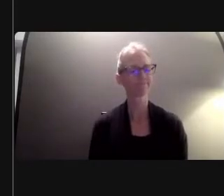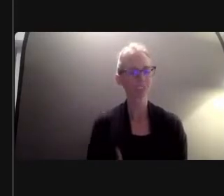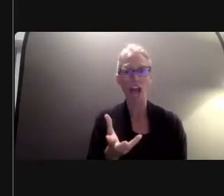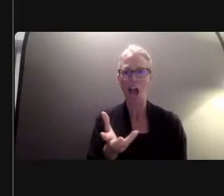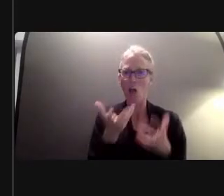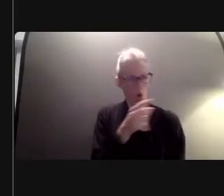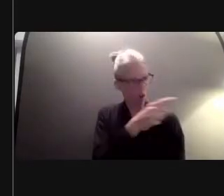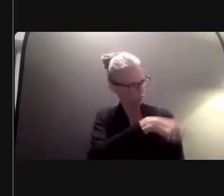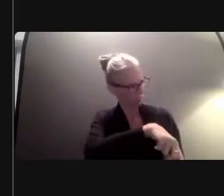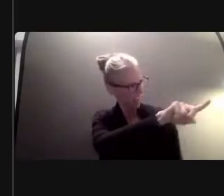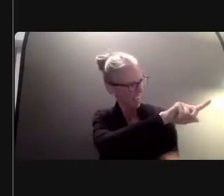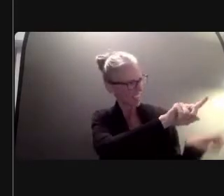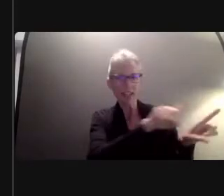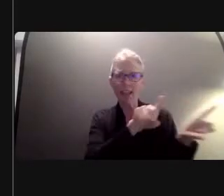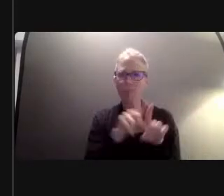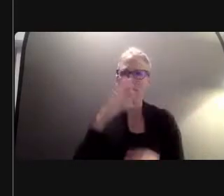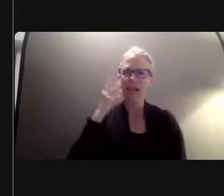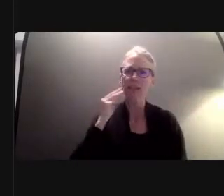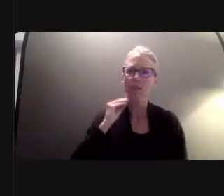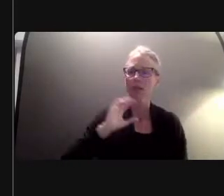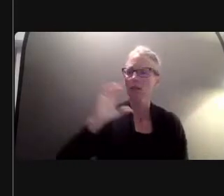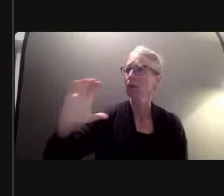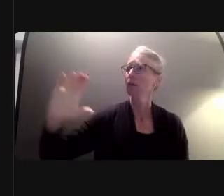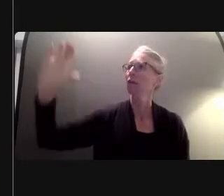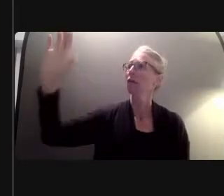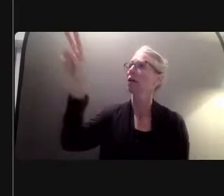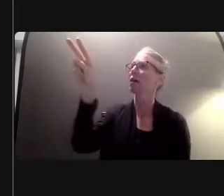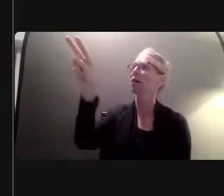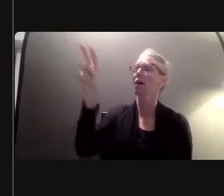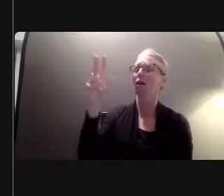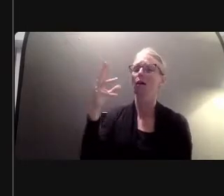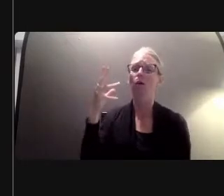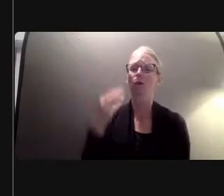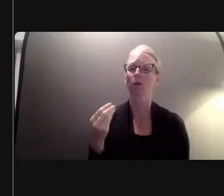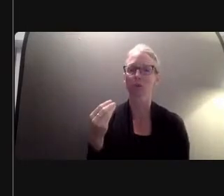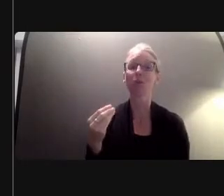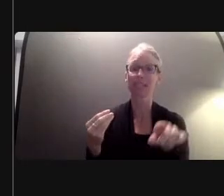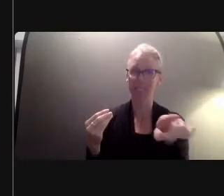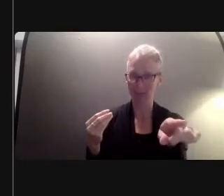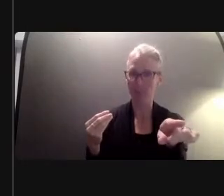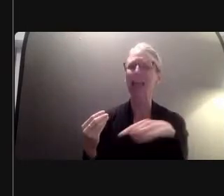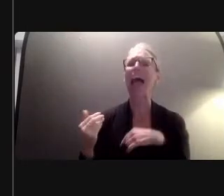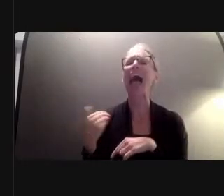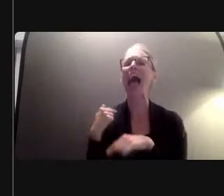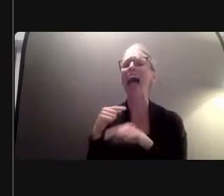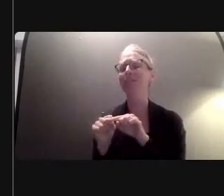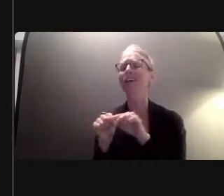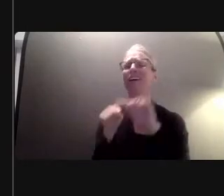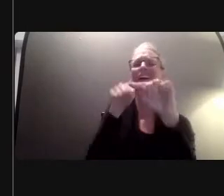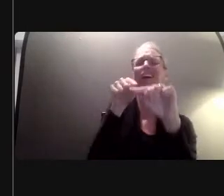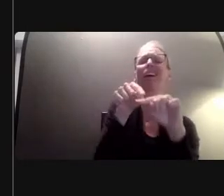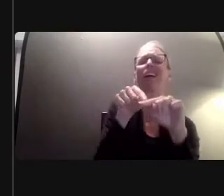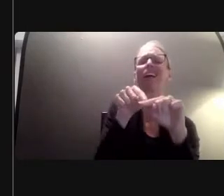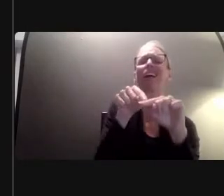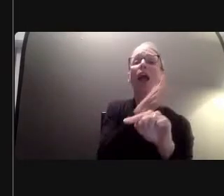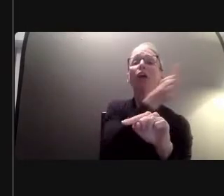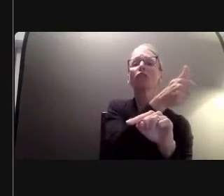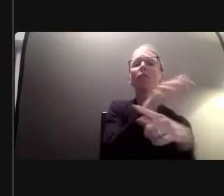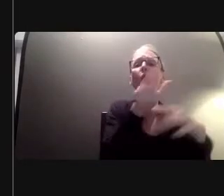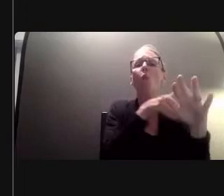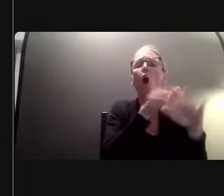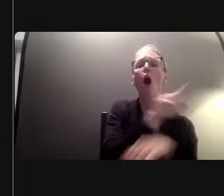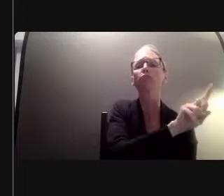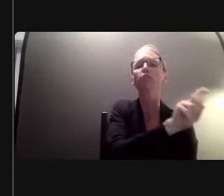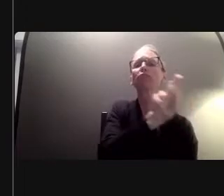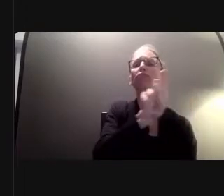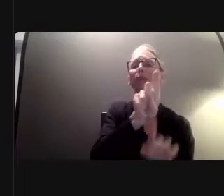this. There is a viewpoint that people can see the Delicate Arch Trail, but it's like itty bitty, like